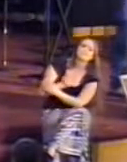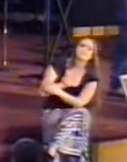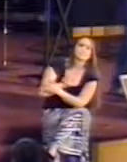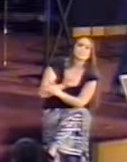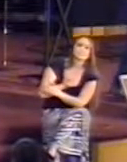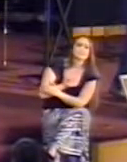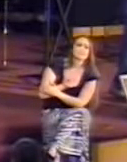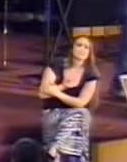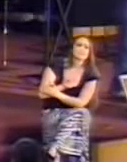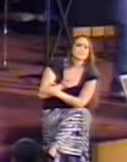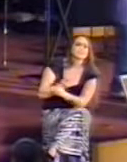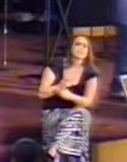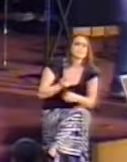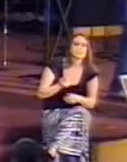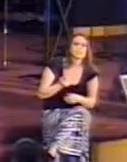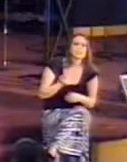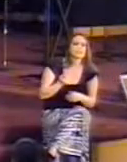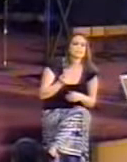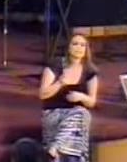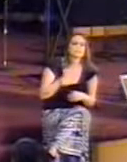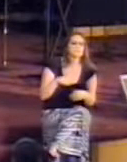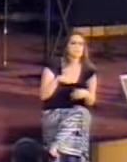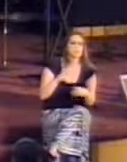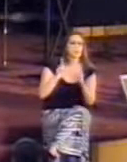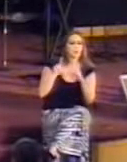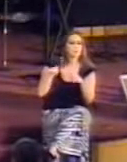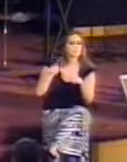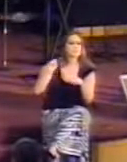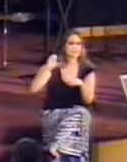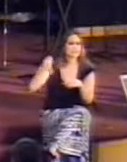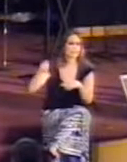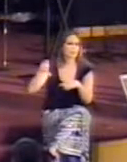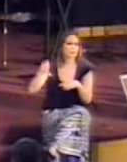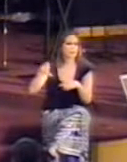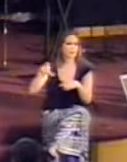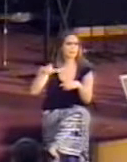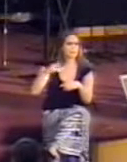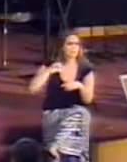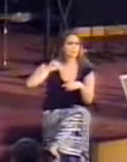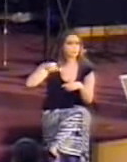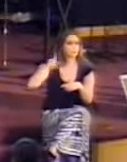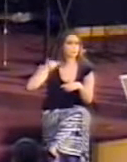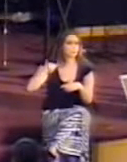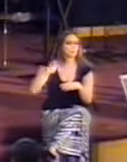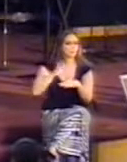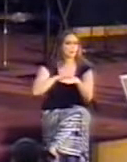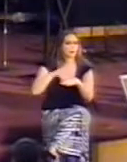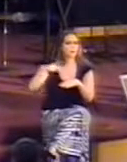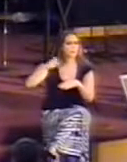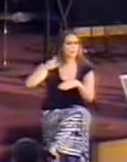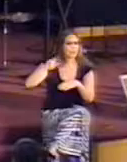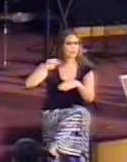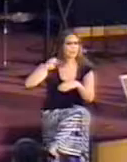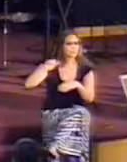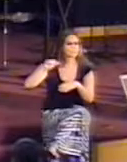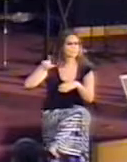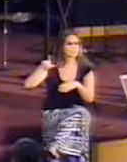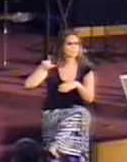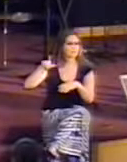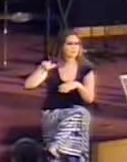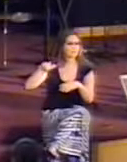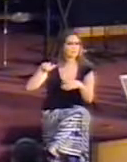was it called? Parasails. You know, 1,500 feet. And I'm like, she's a little dot now. And